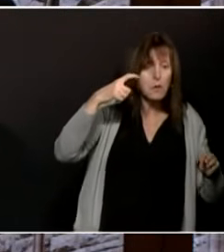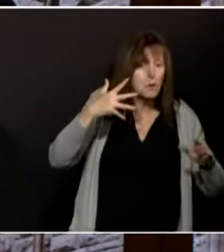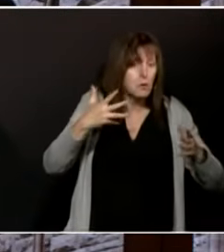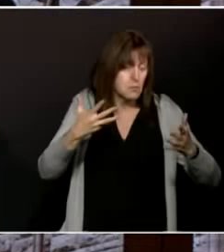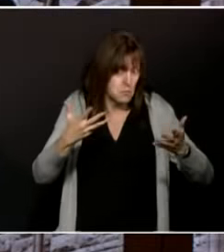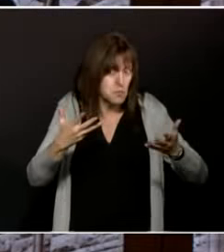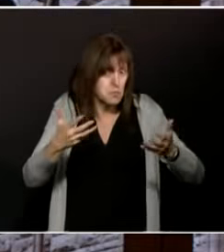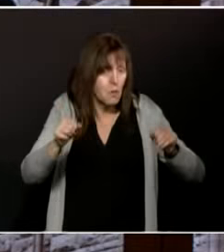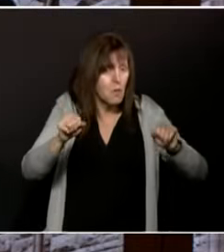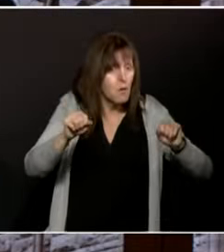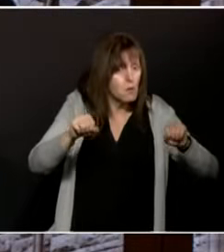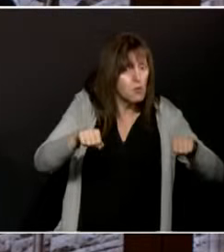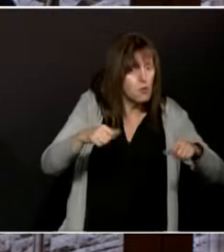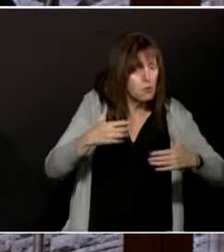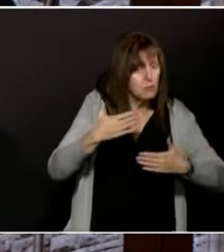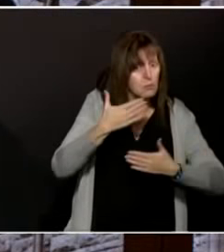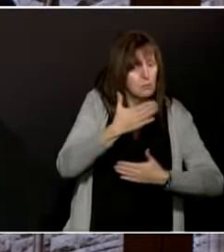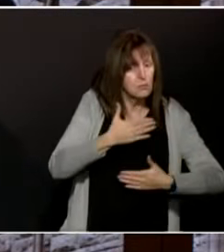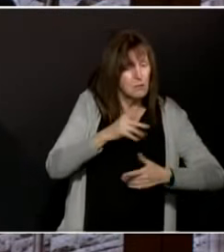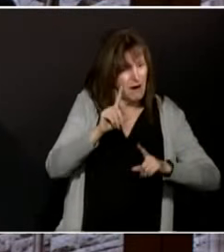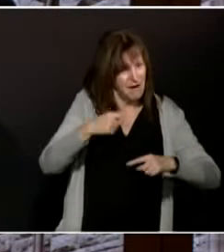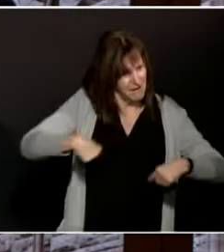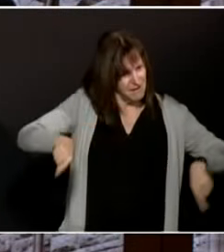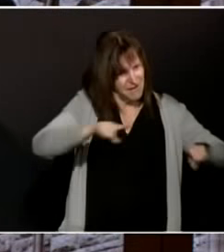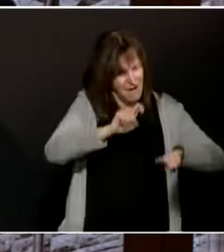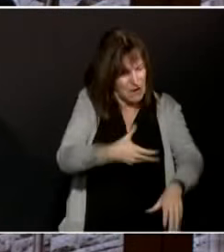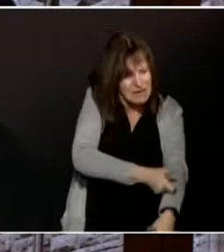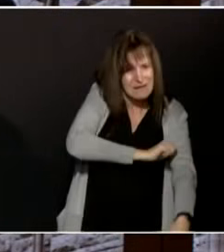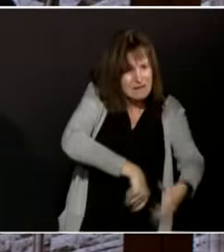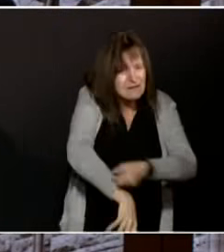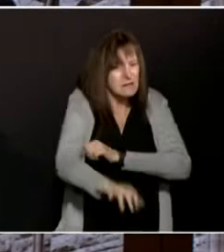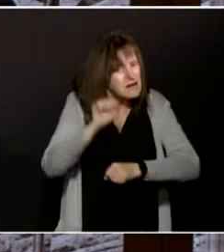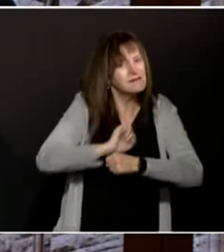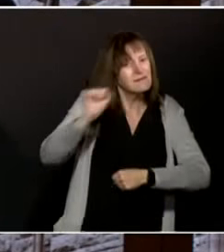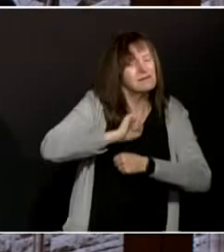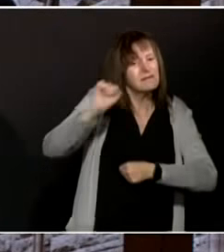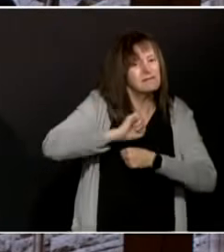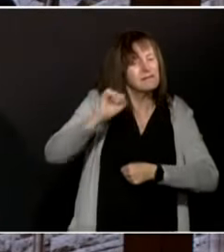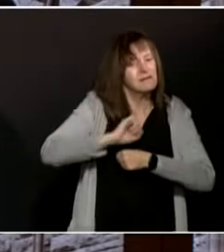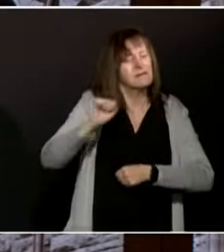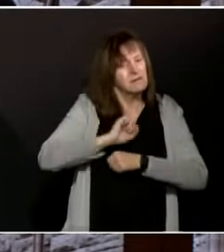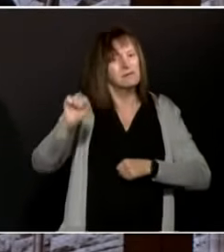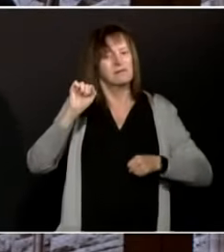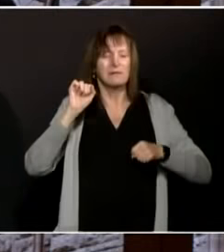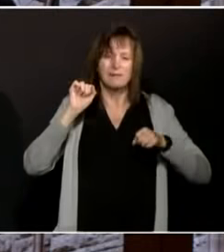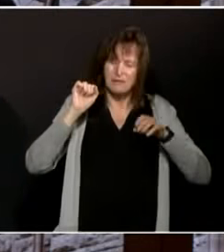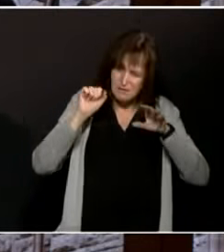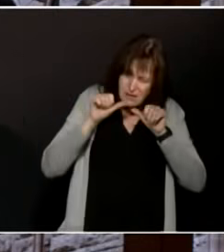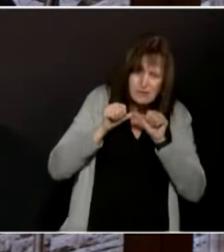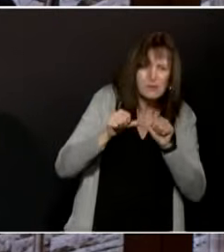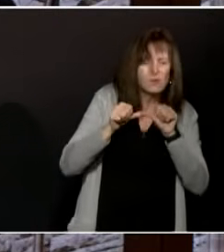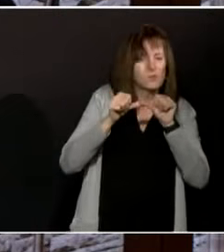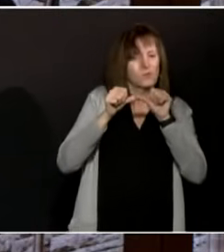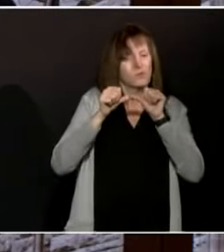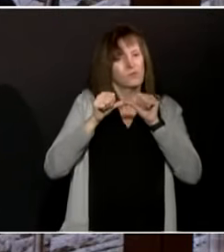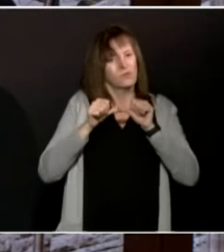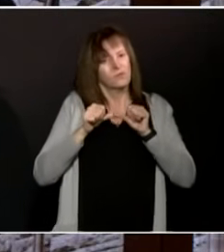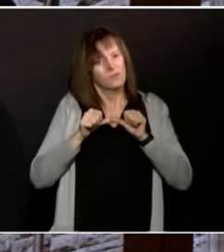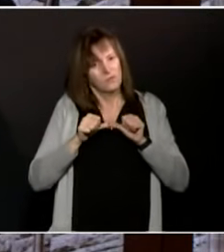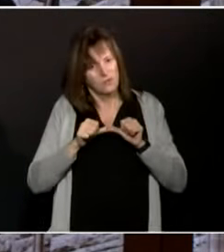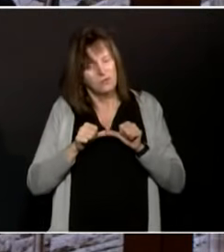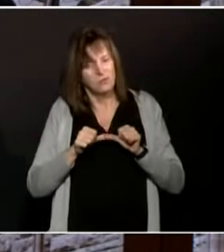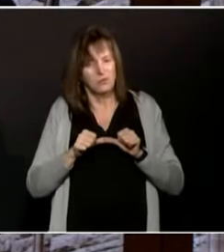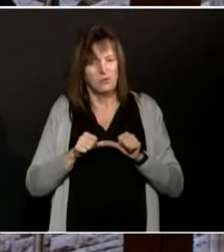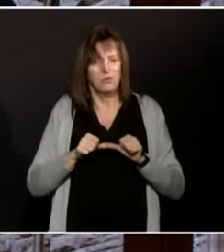means everyone's going to have to do their part really well, really consistently, and very steadfastly over the next number of weeks especially. So thank